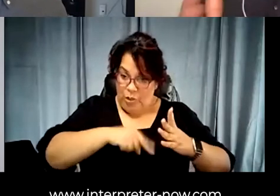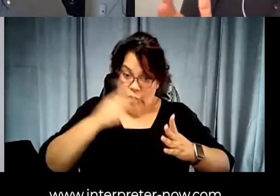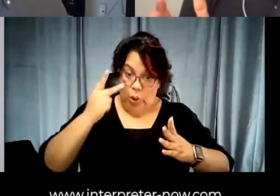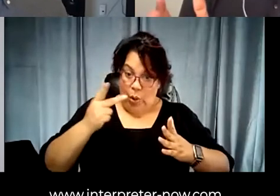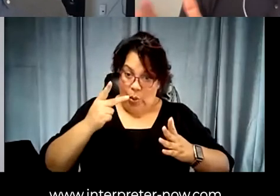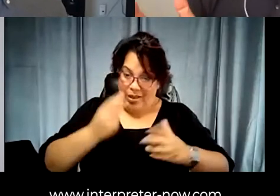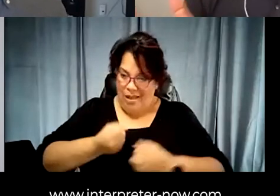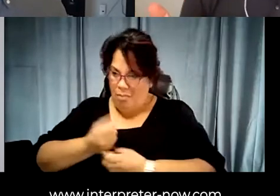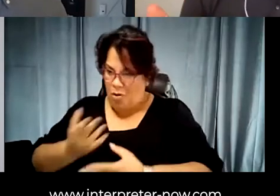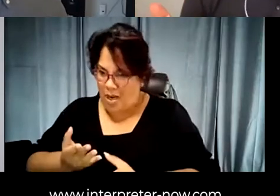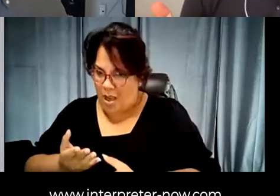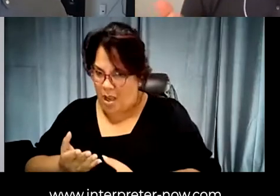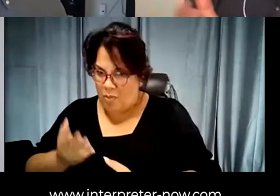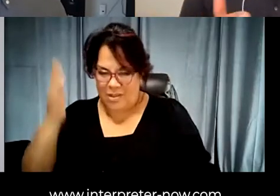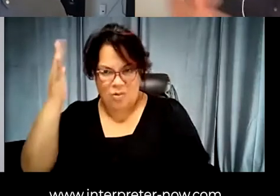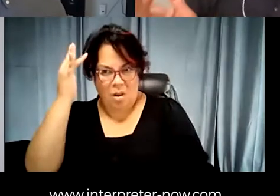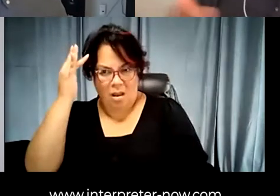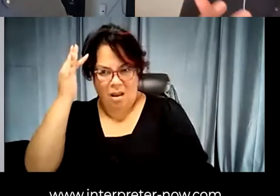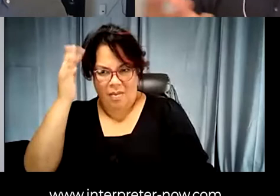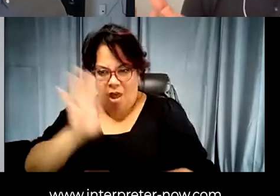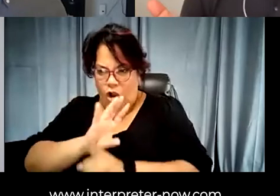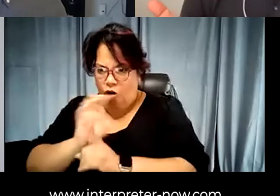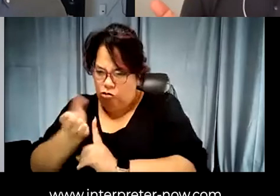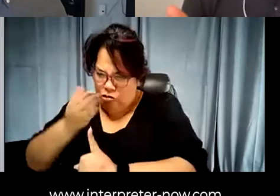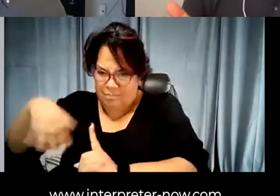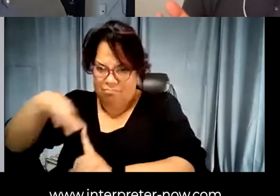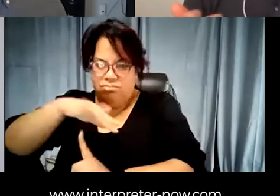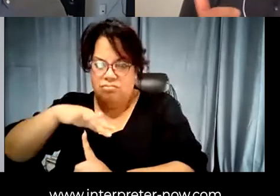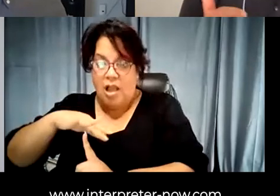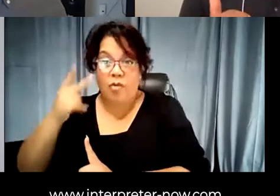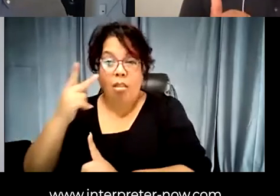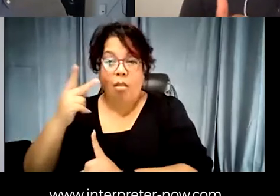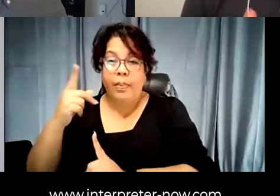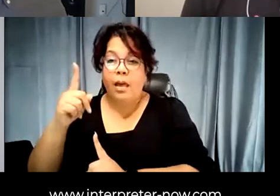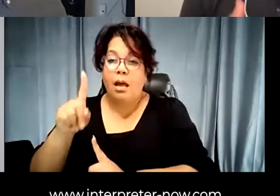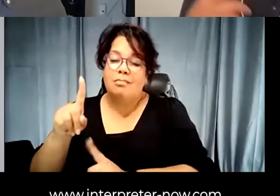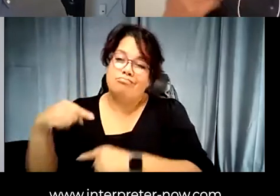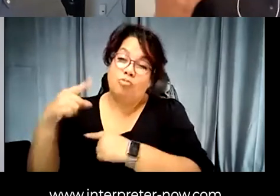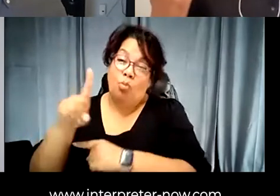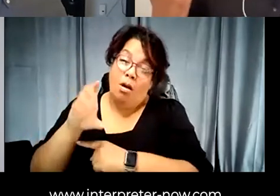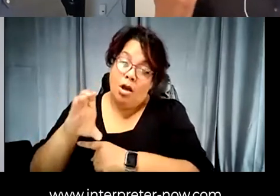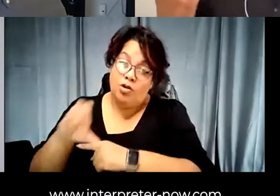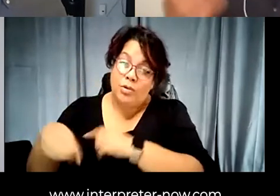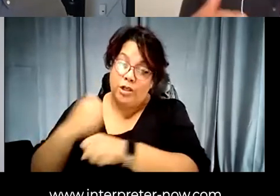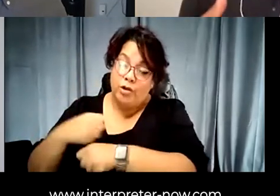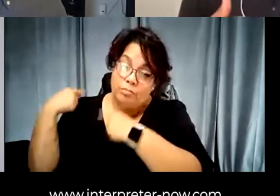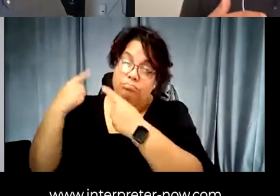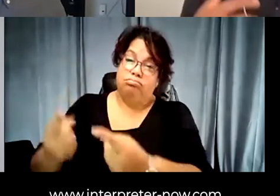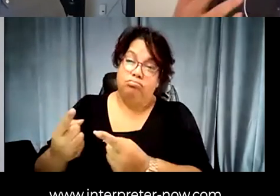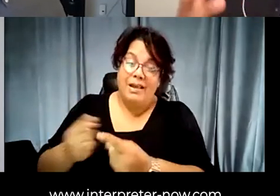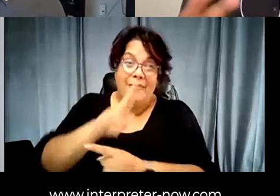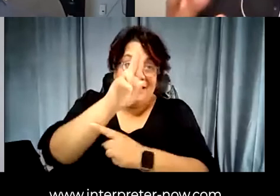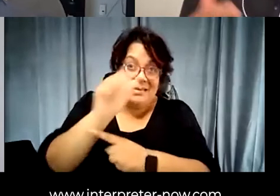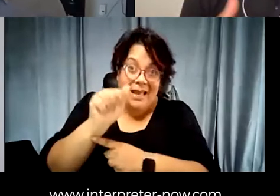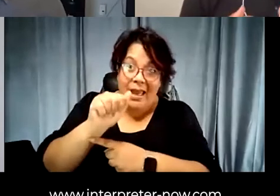it's been because of the culture. Like if you look at like the last 100 years of in the States and then in Europe and